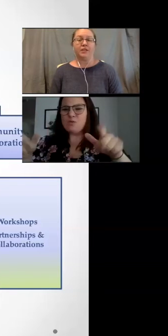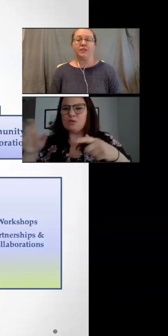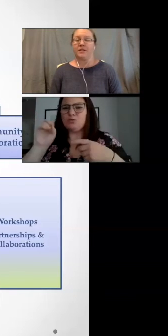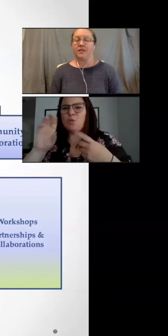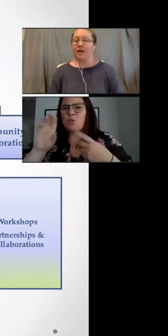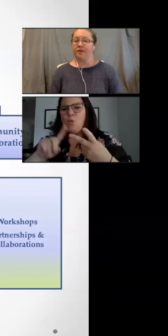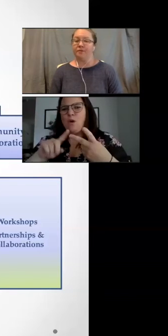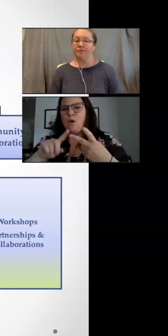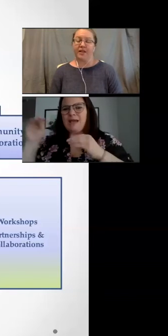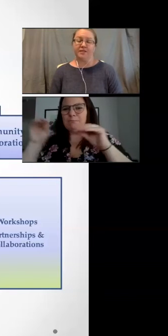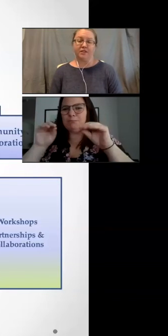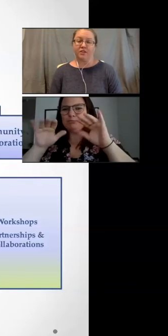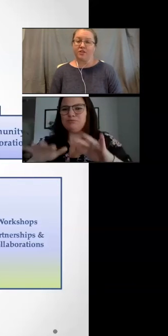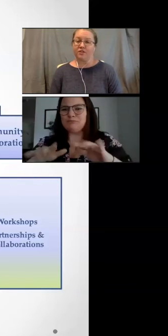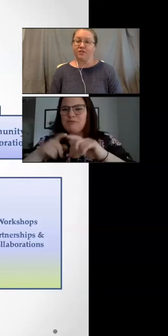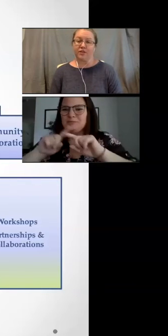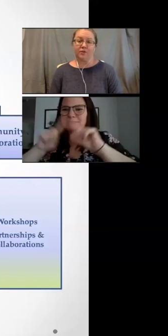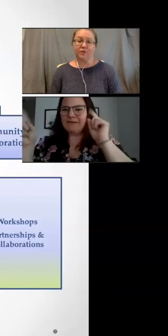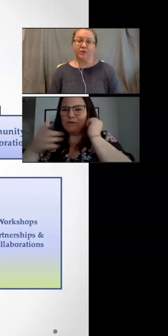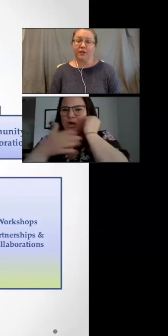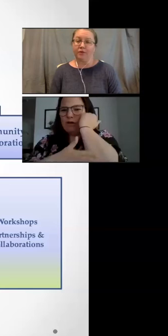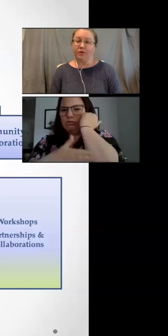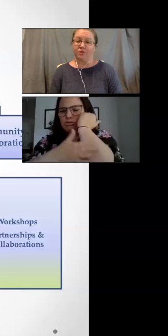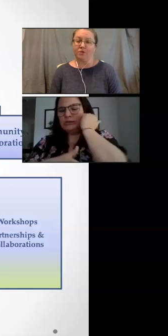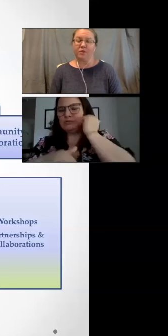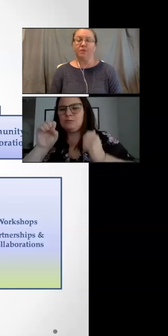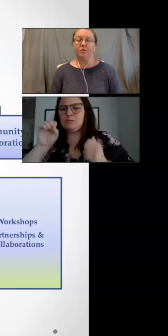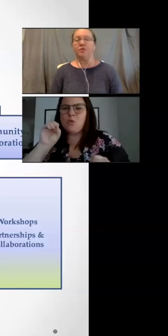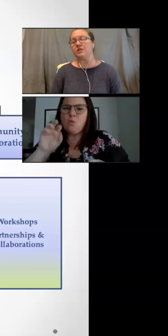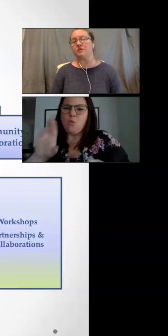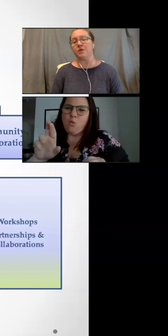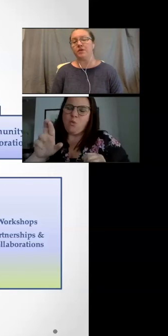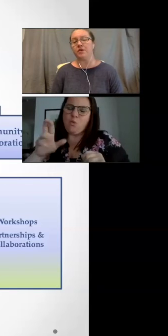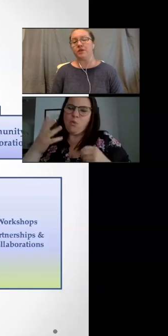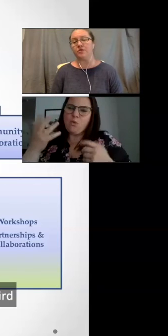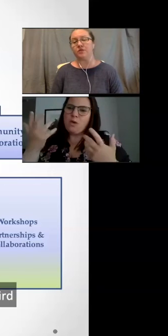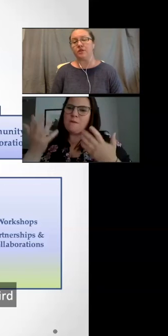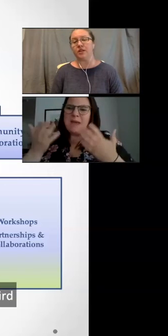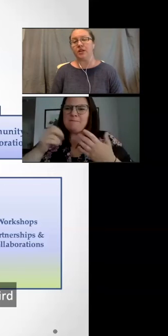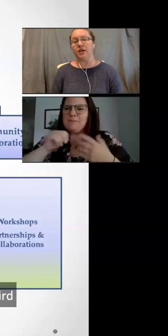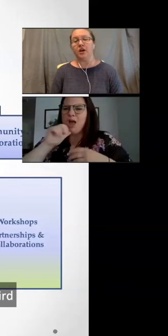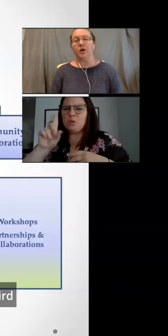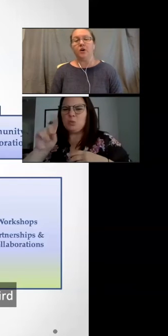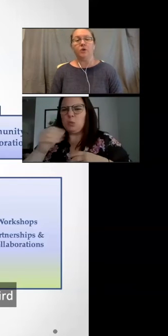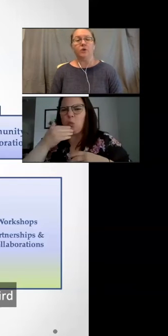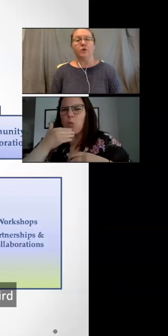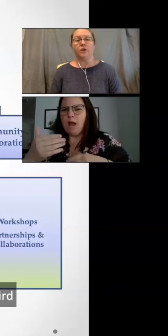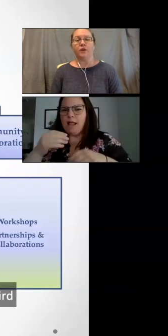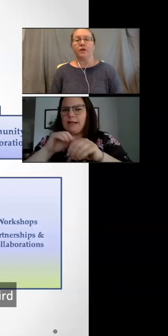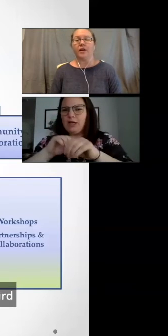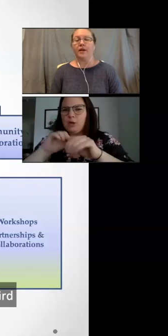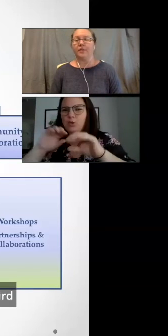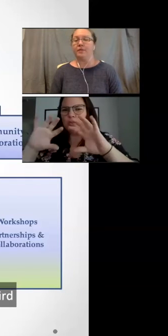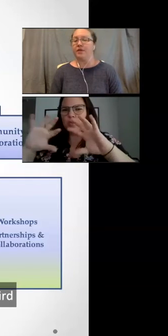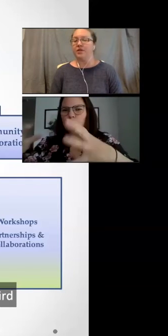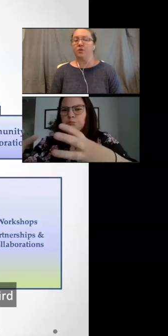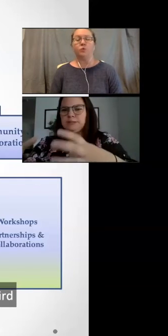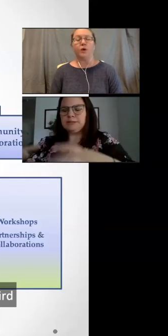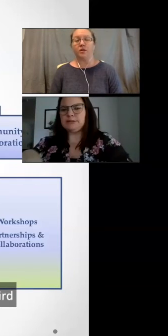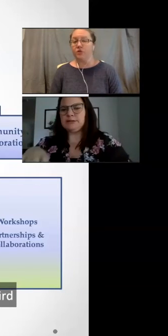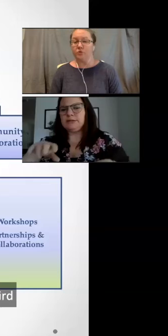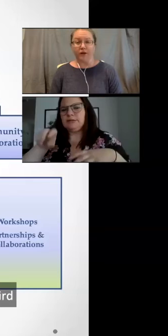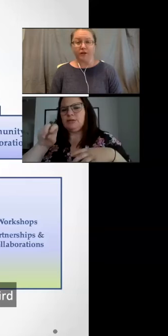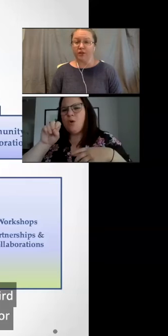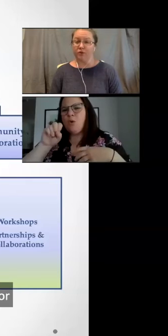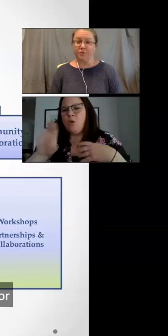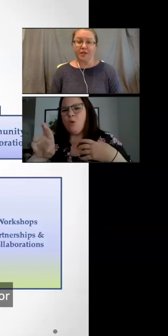family has English as their second or third language. Maybe they're immigrants from another country, or maybe they don't